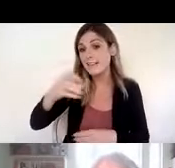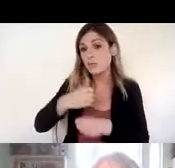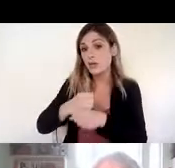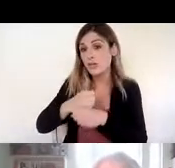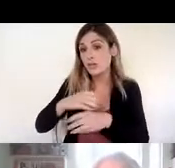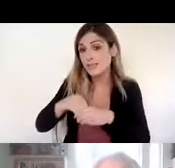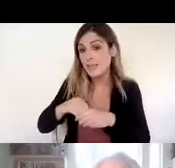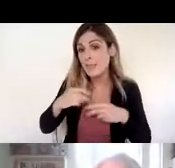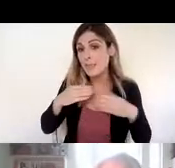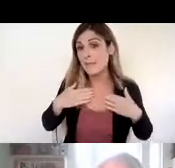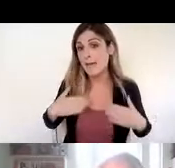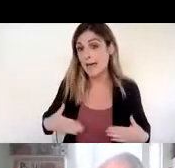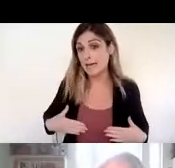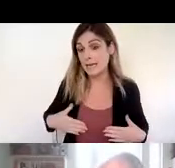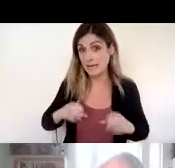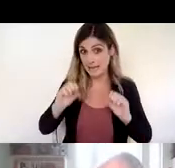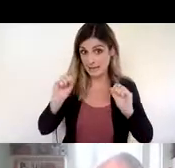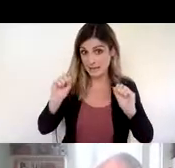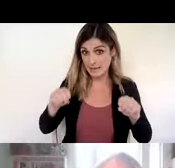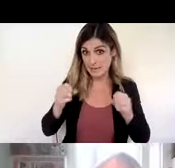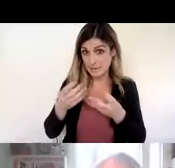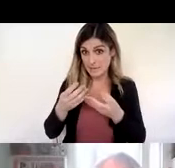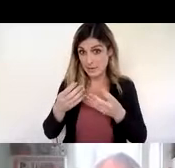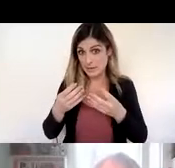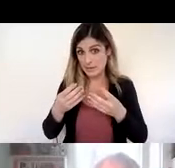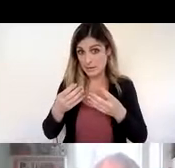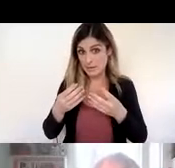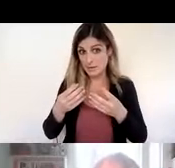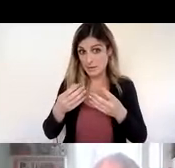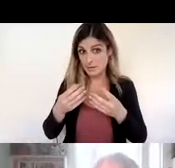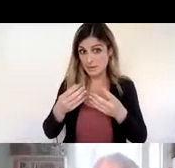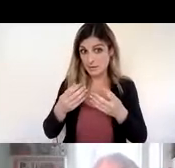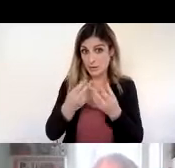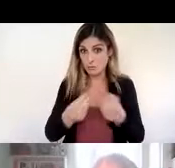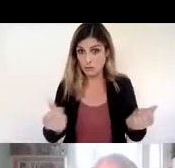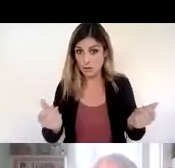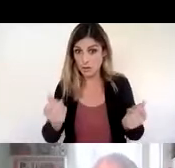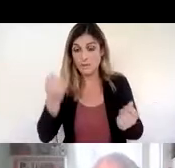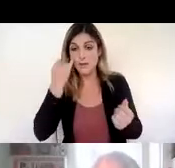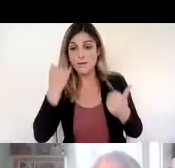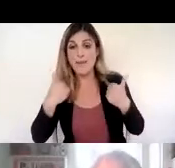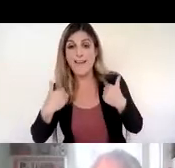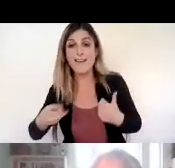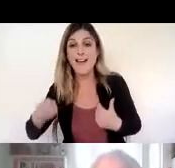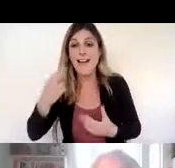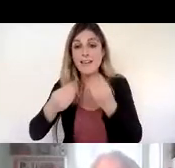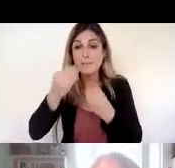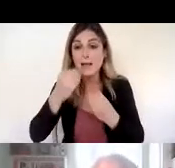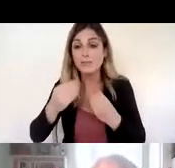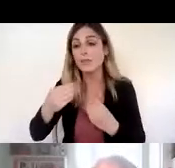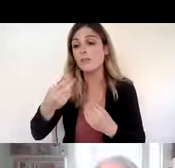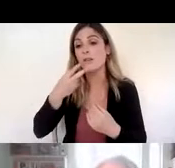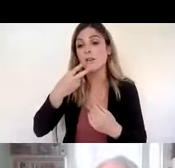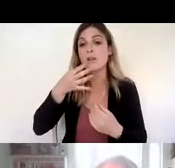intake can be countered by a high intake of fruits and vegetables, which has an alkalinizing effect. So the